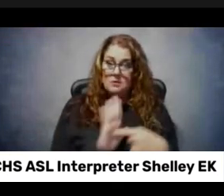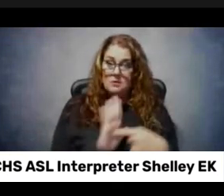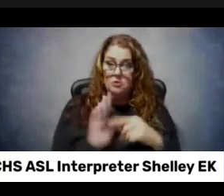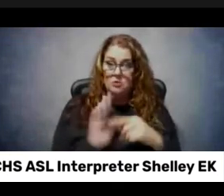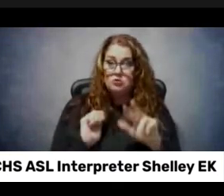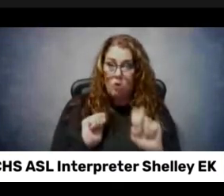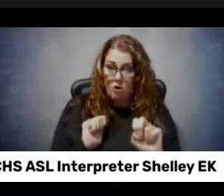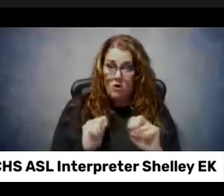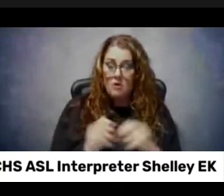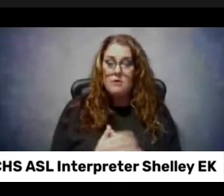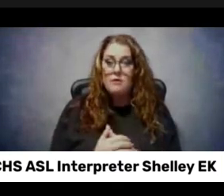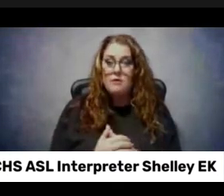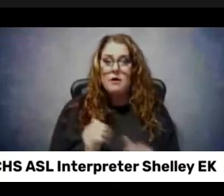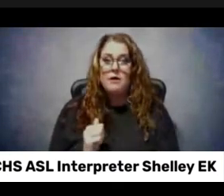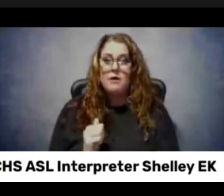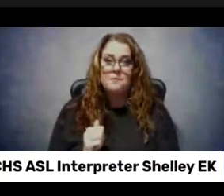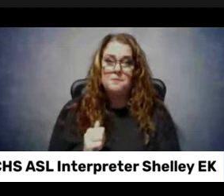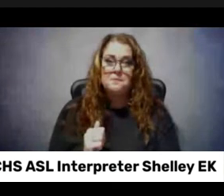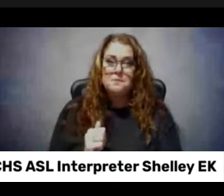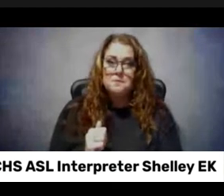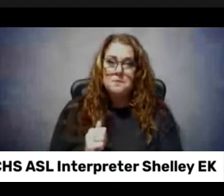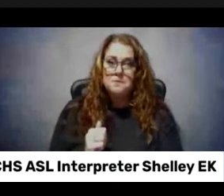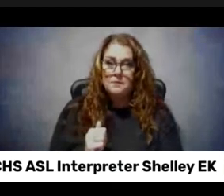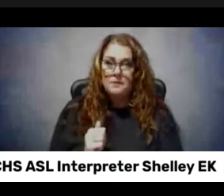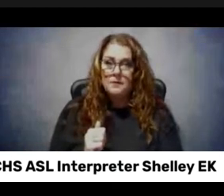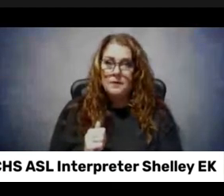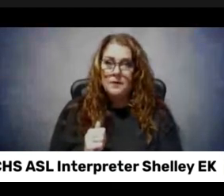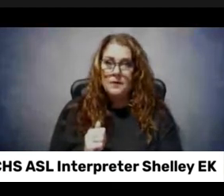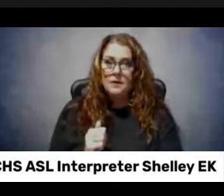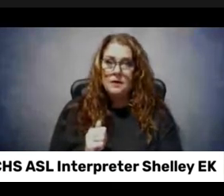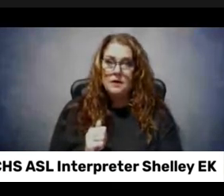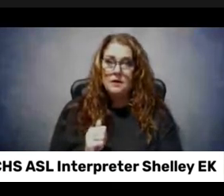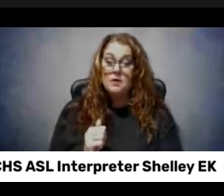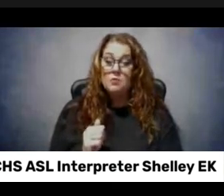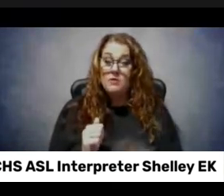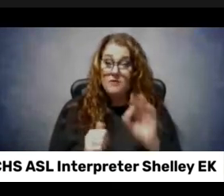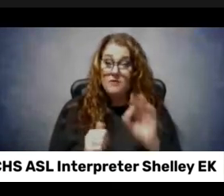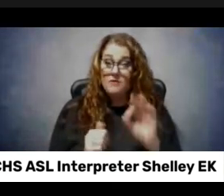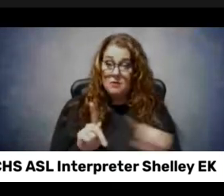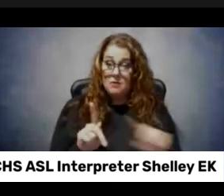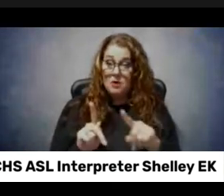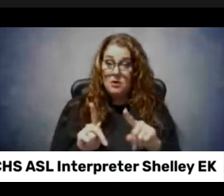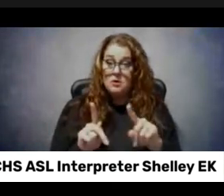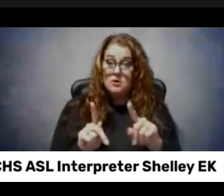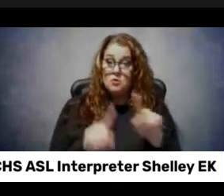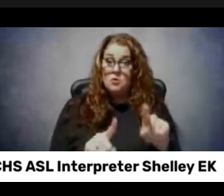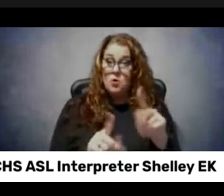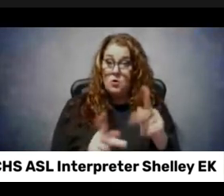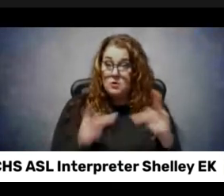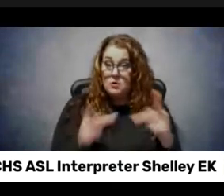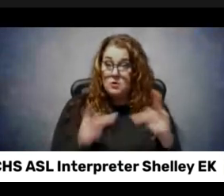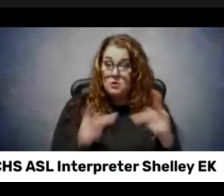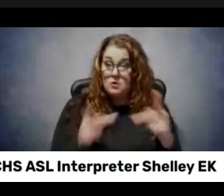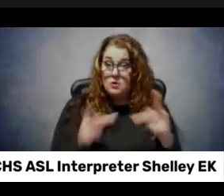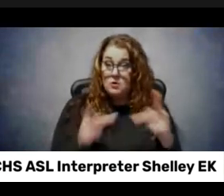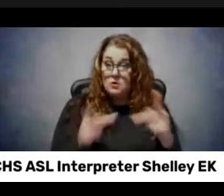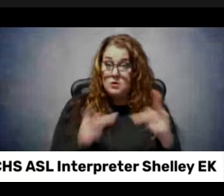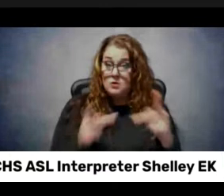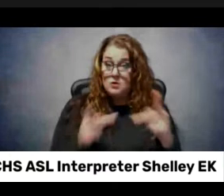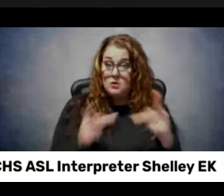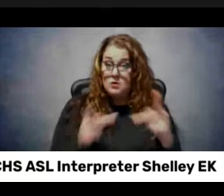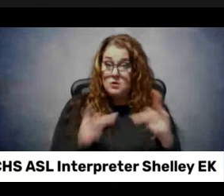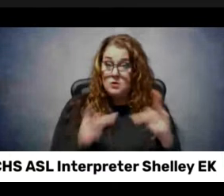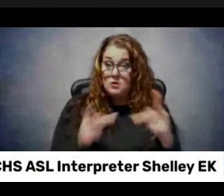are, and you find people to go to those places and do those things. And so this is